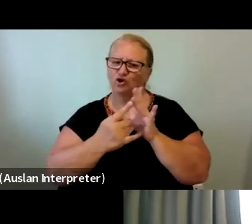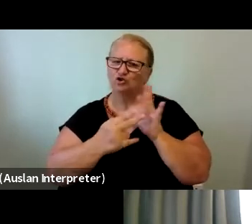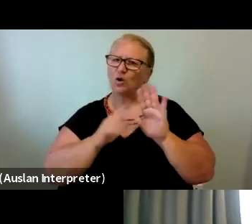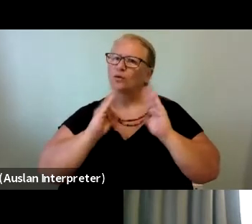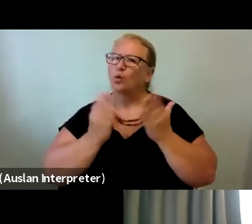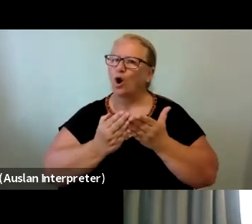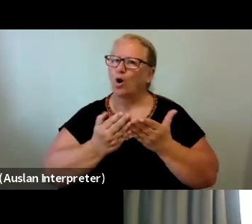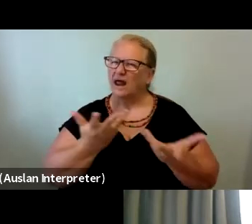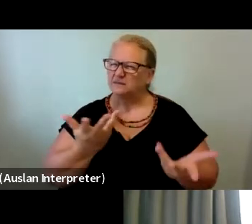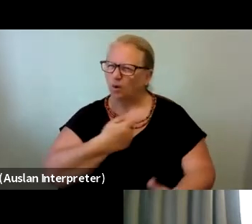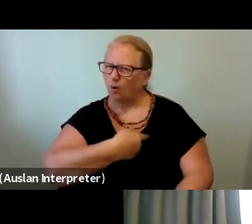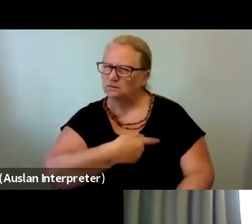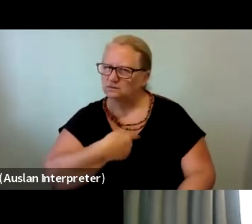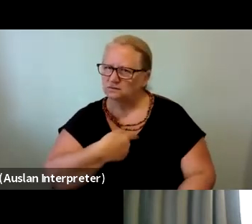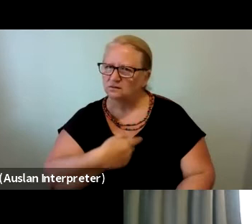So